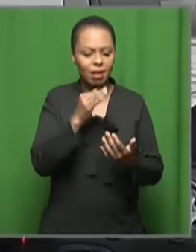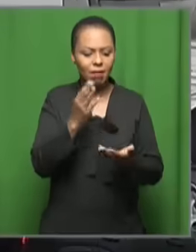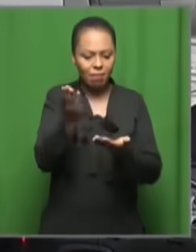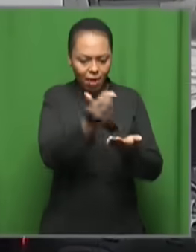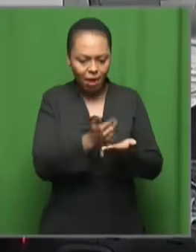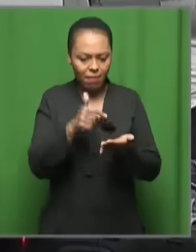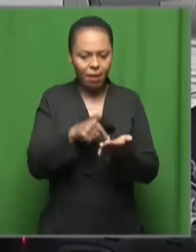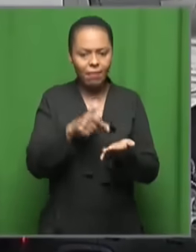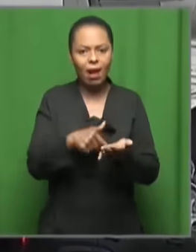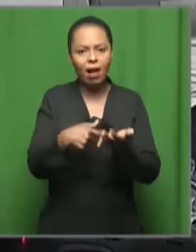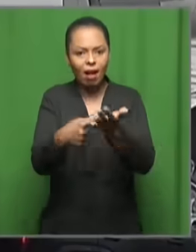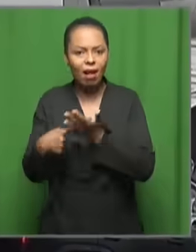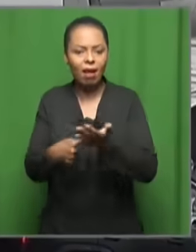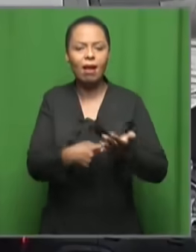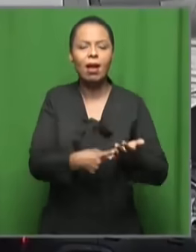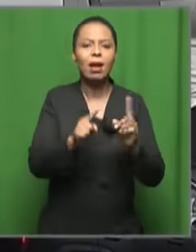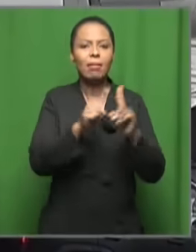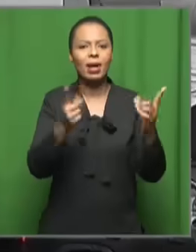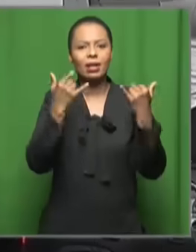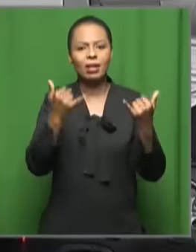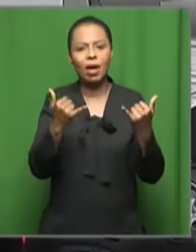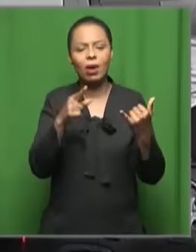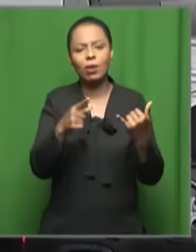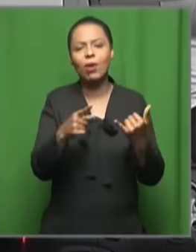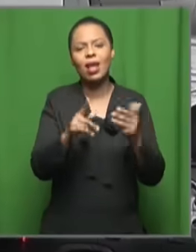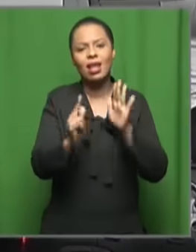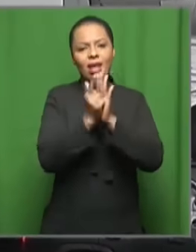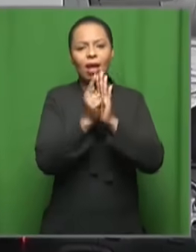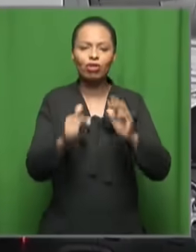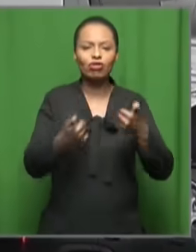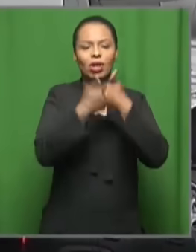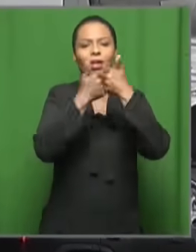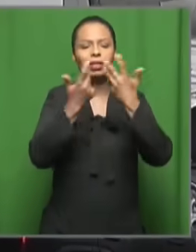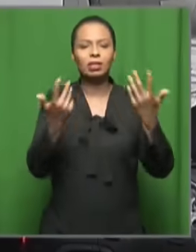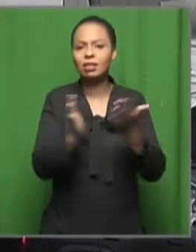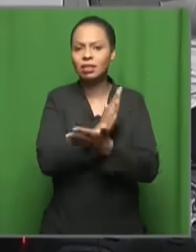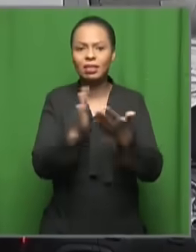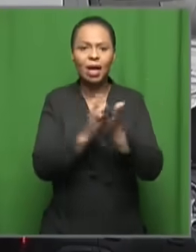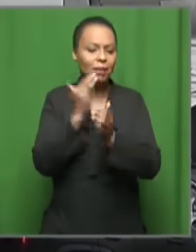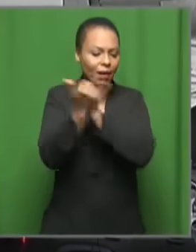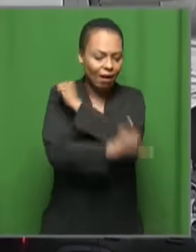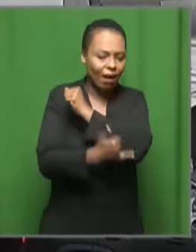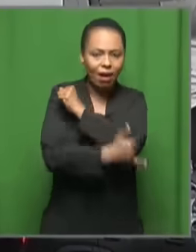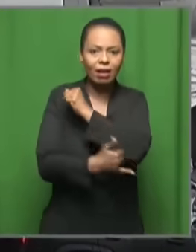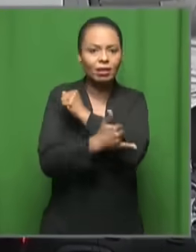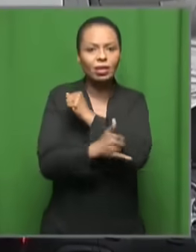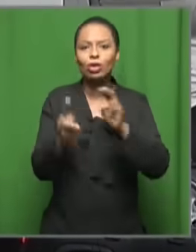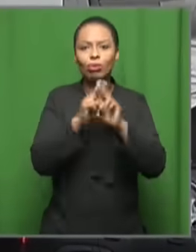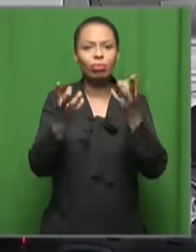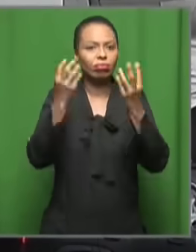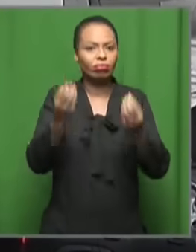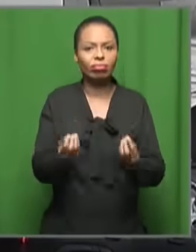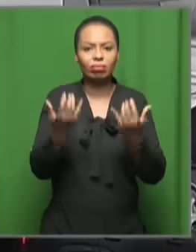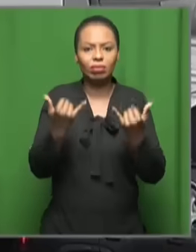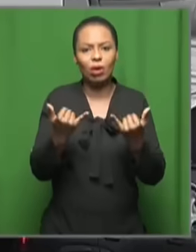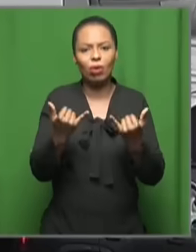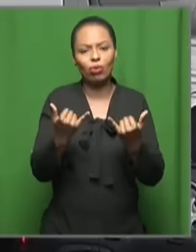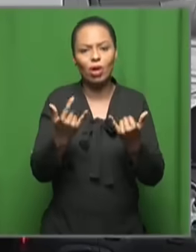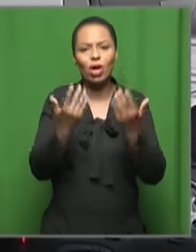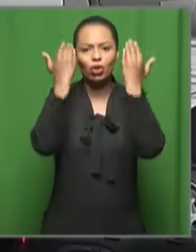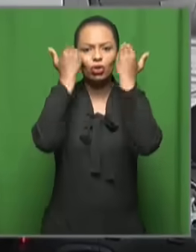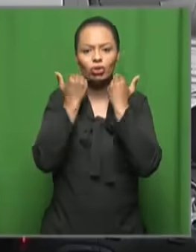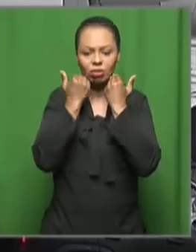because it has got legal challenges. Some countries don't have such kinds of judicial